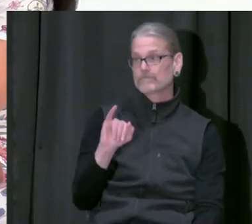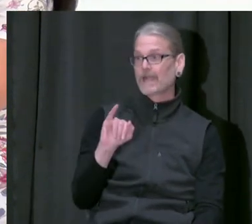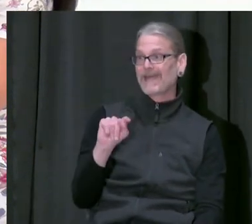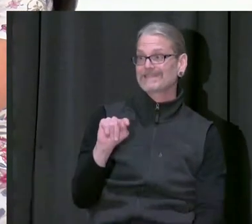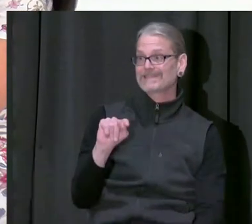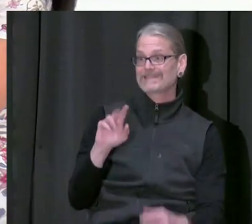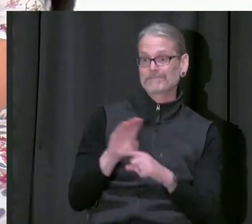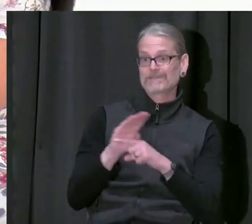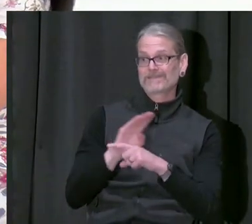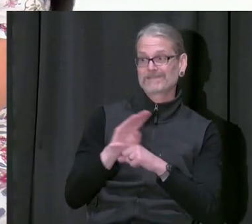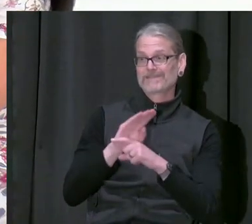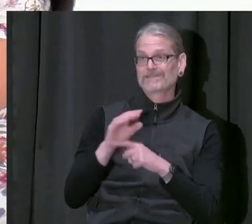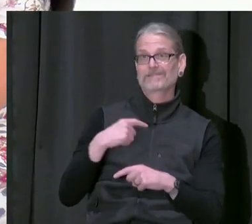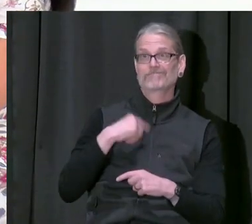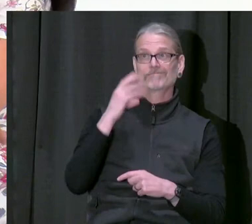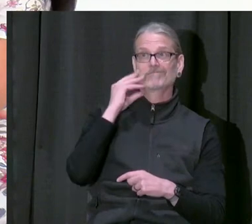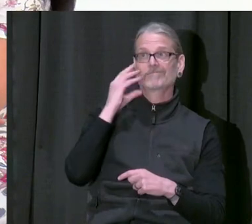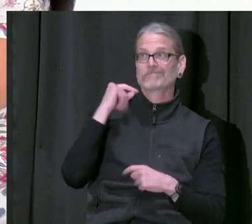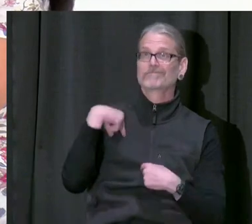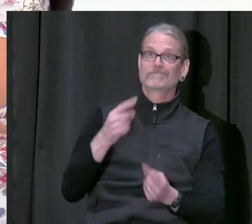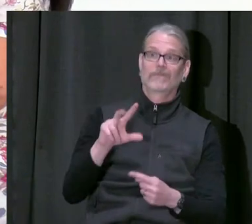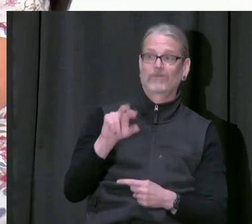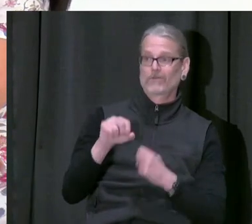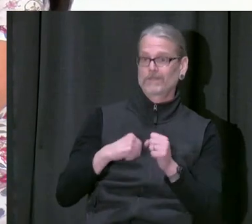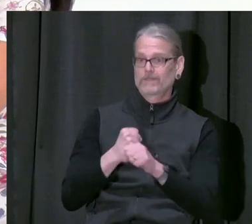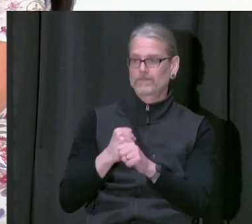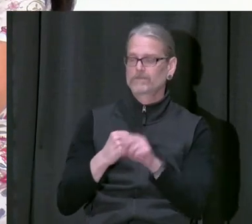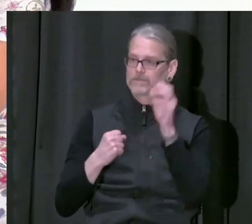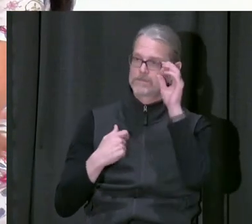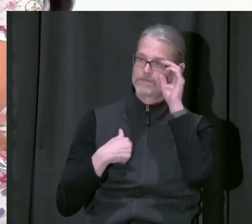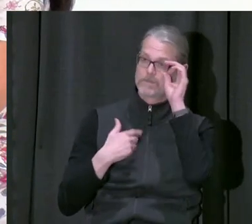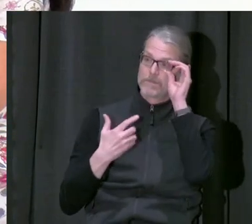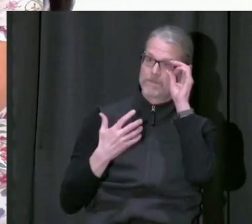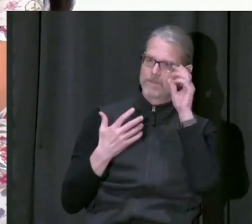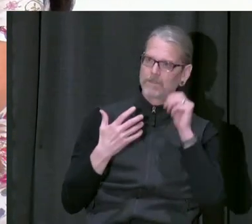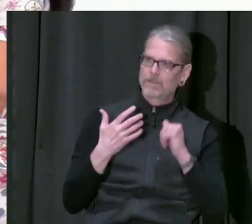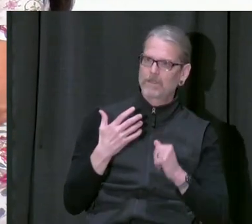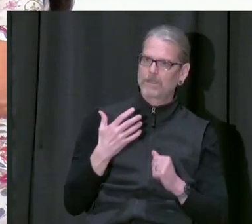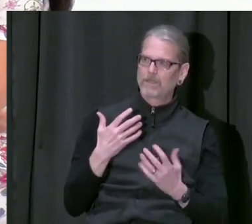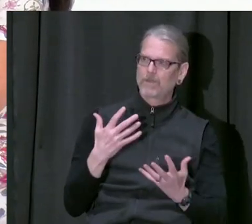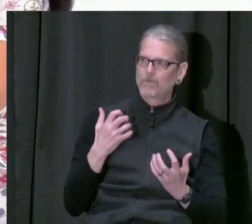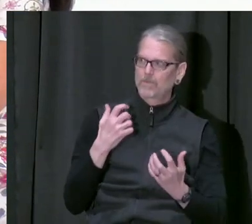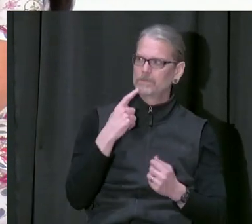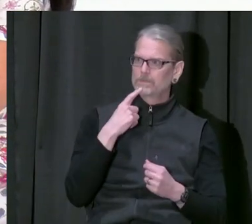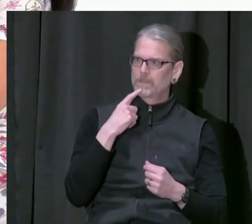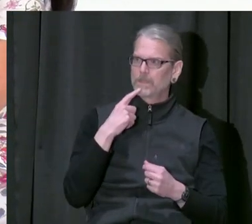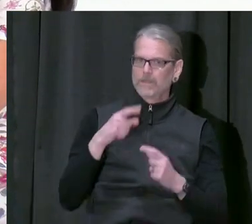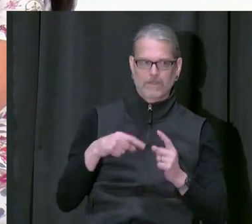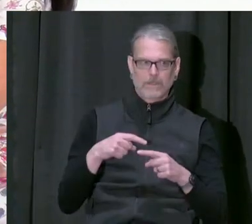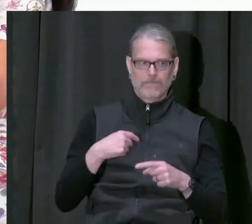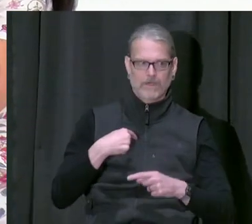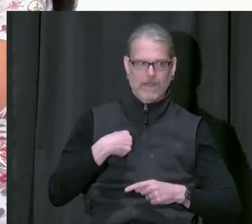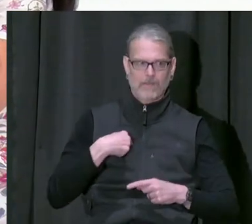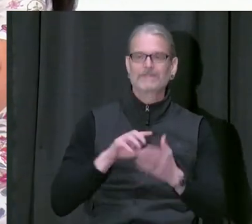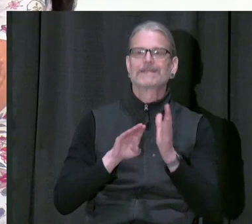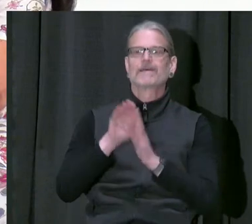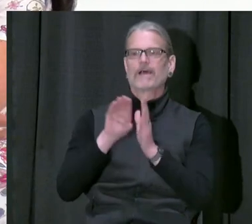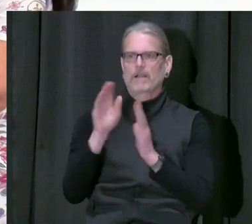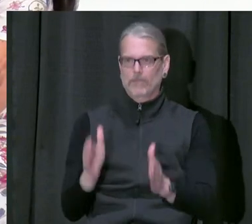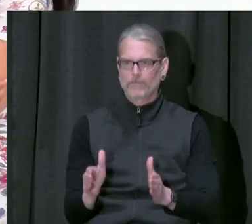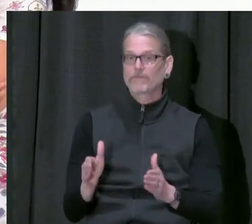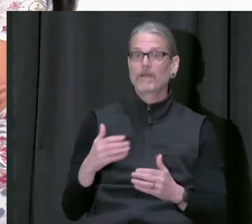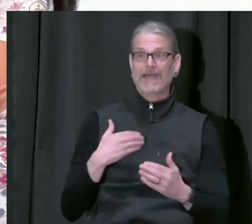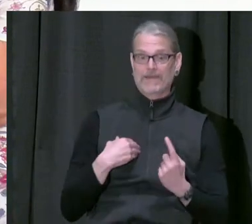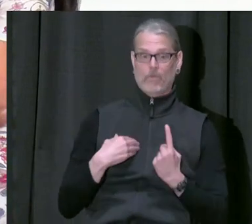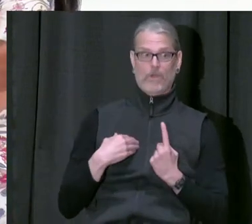for 30 years, and I'd like to say this, you know, when I was a developer, there was only one person.